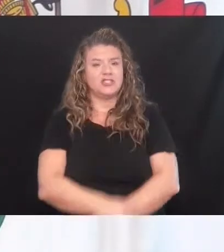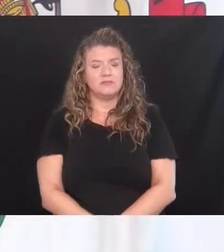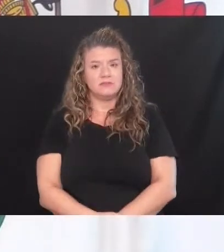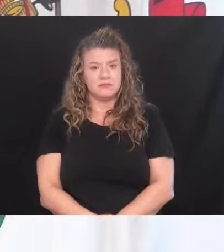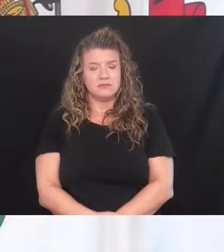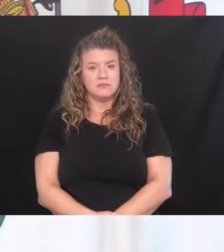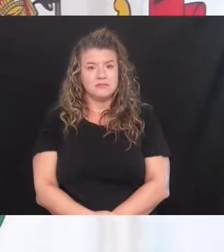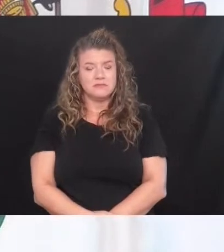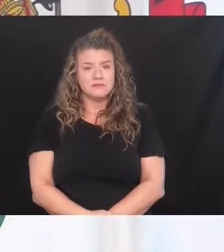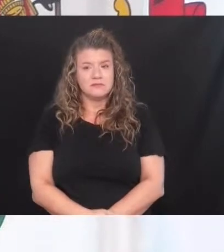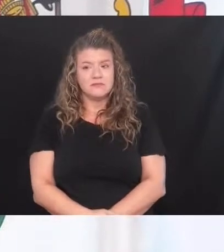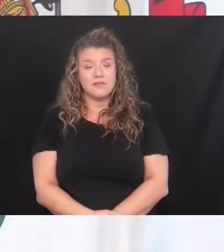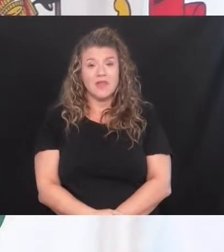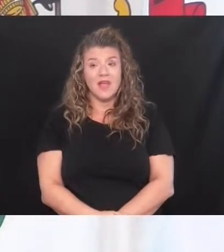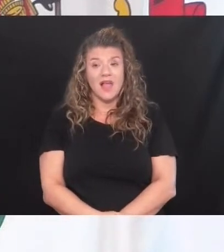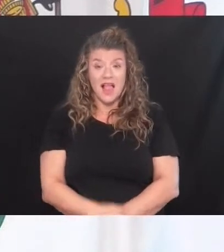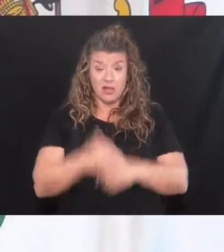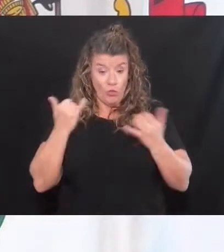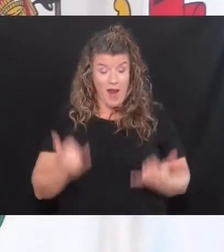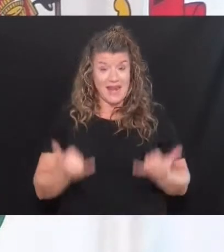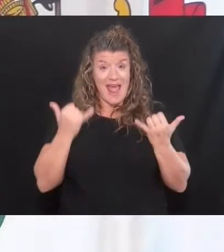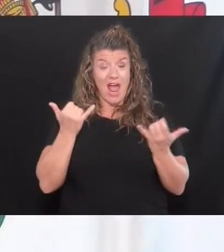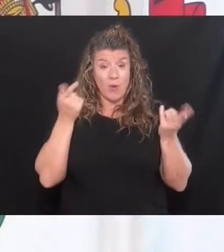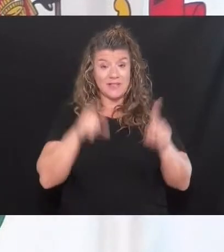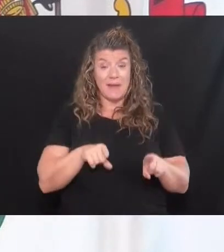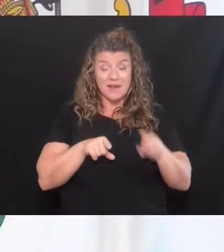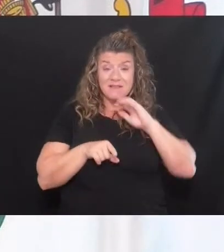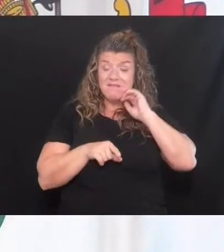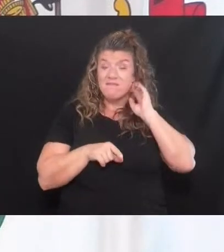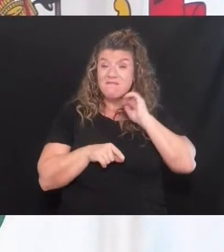from the standpoint of where we are right now,